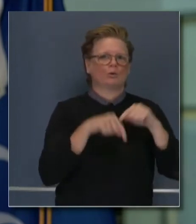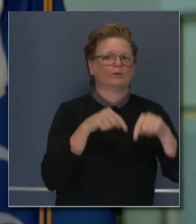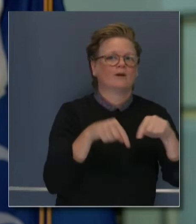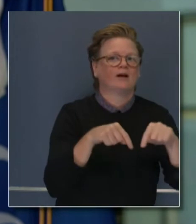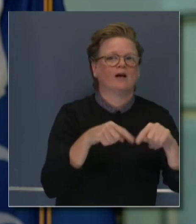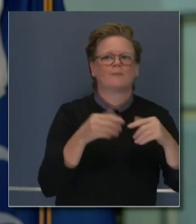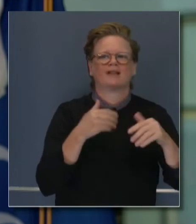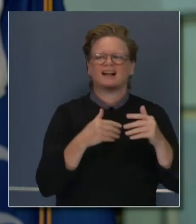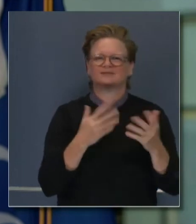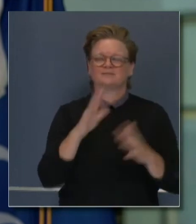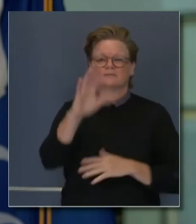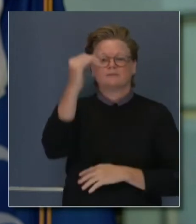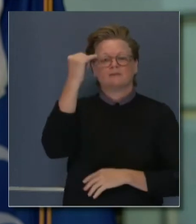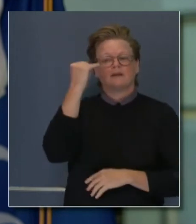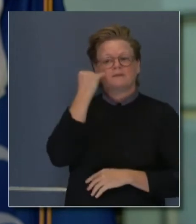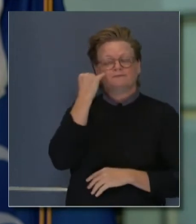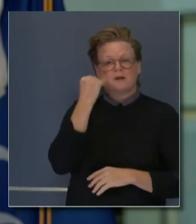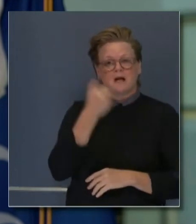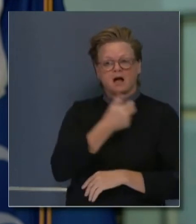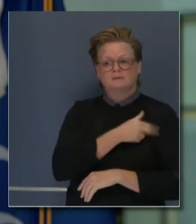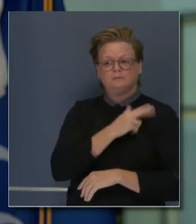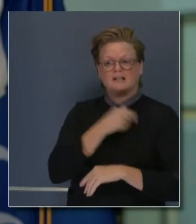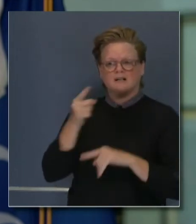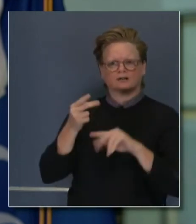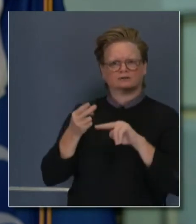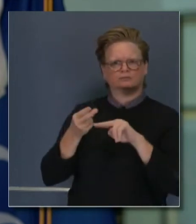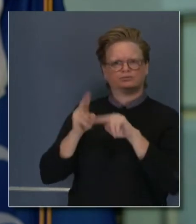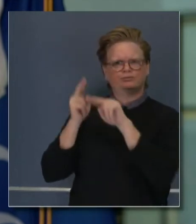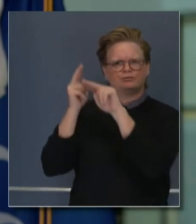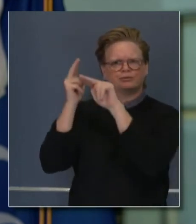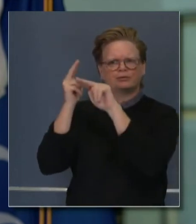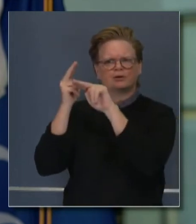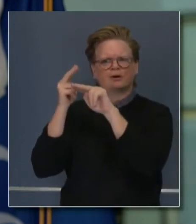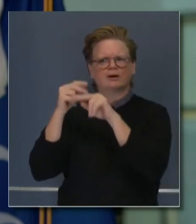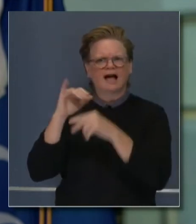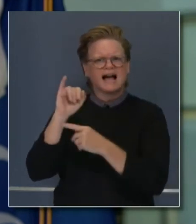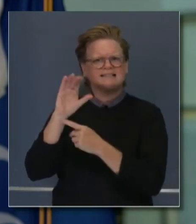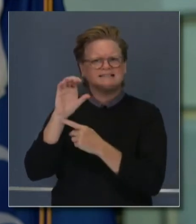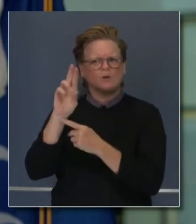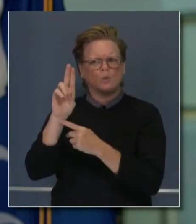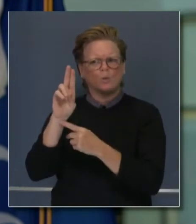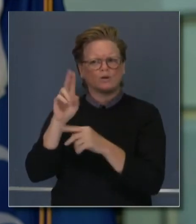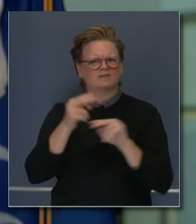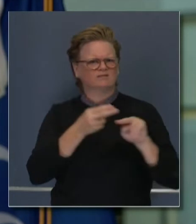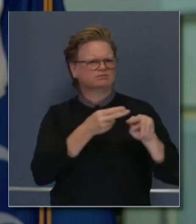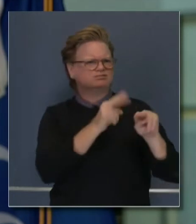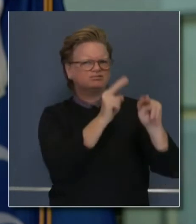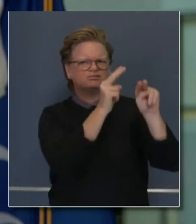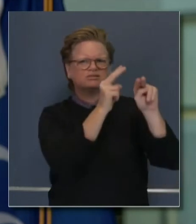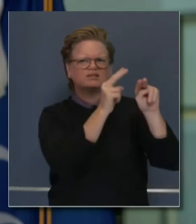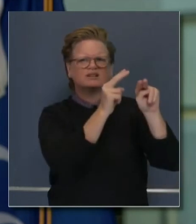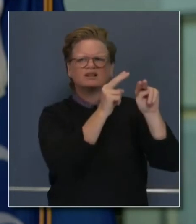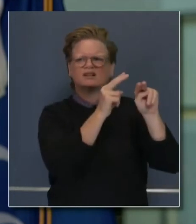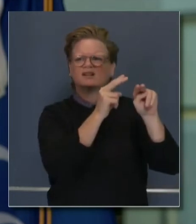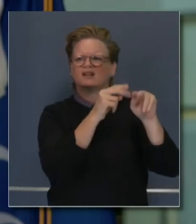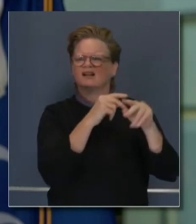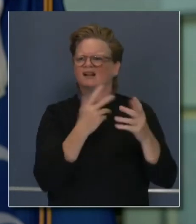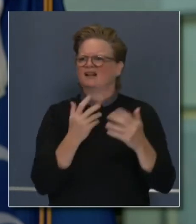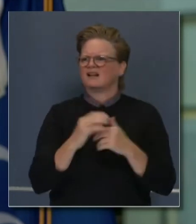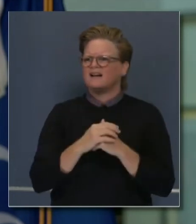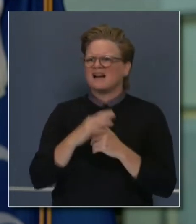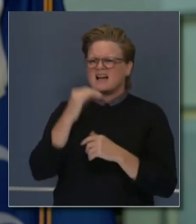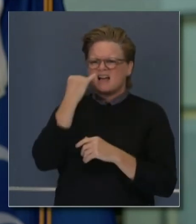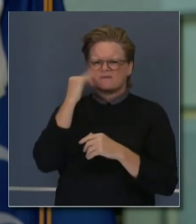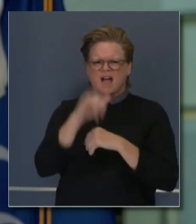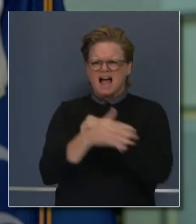numbers starting to really increase, that the ICUs in a neighborhood, in a community are becoming overwhelmed, and that county is experiencing